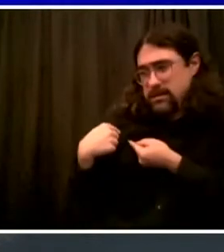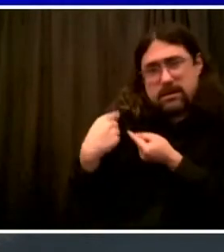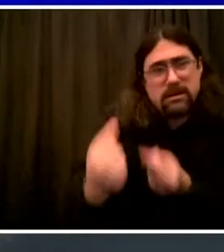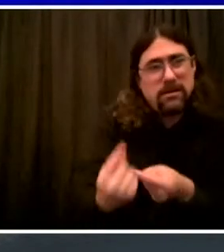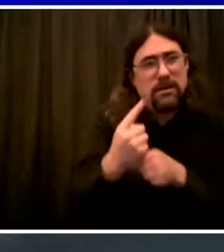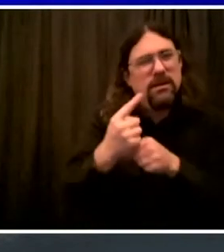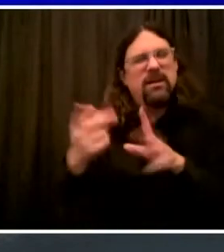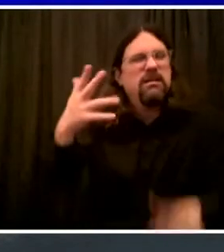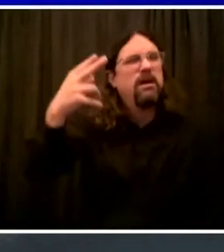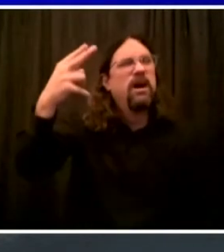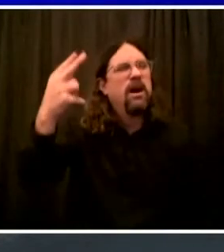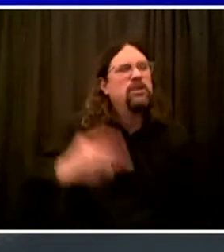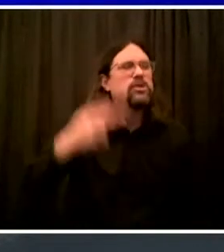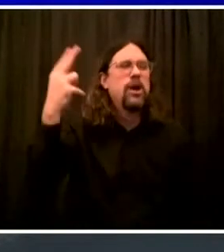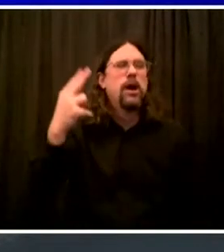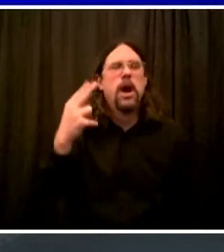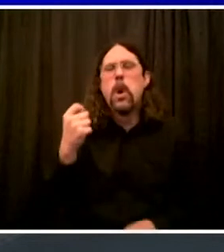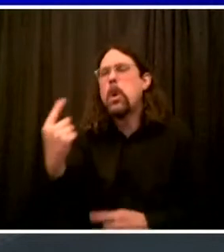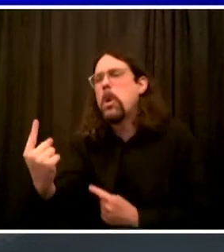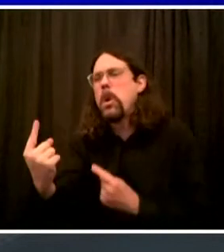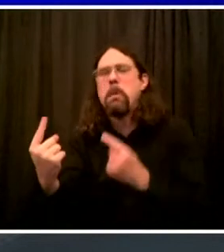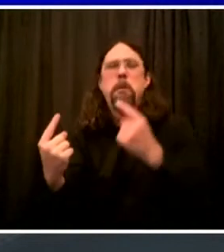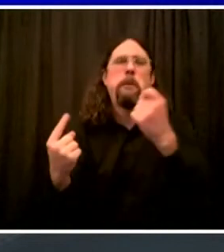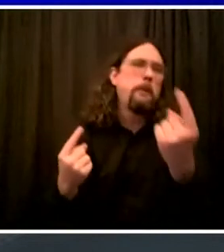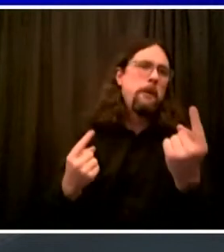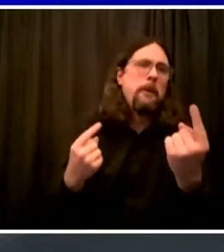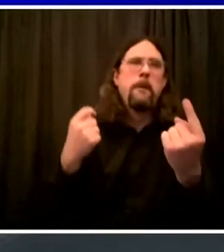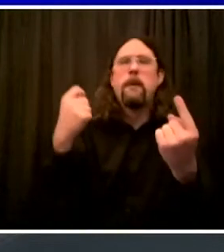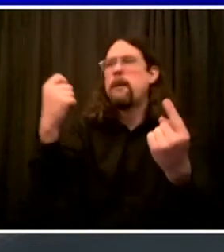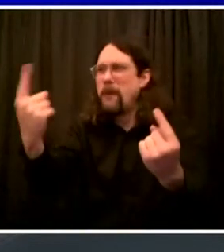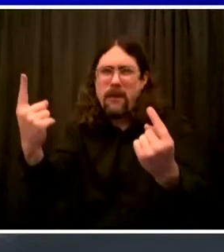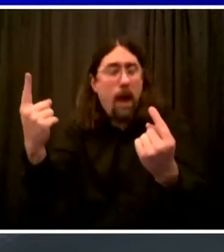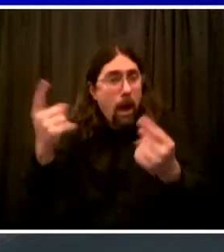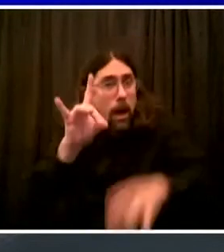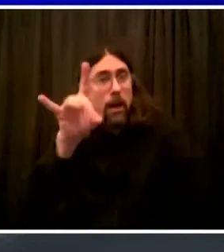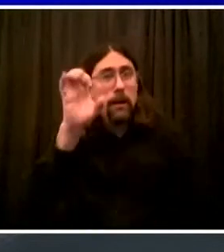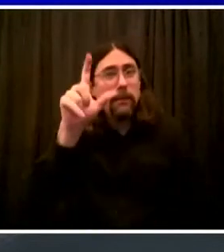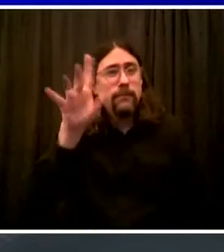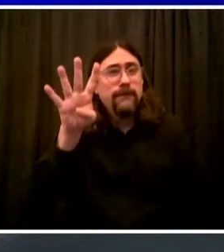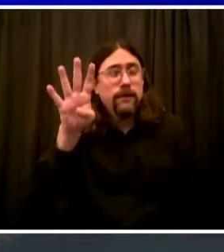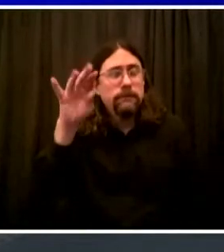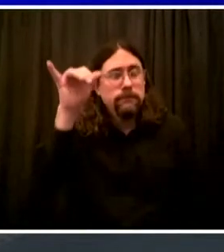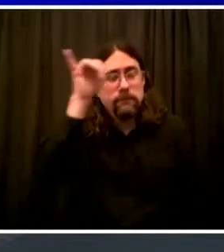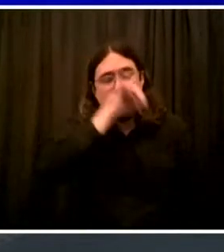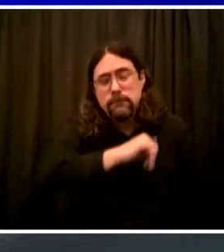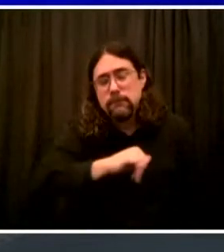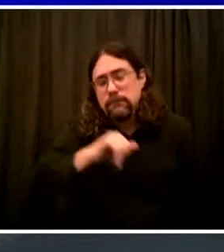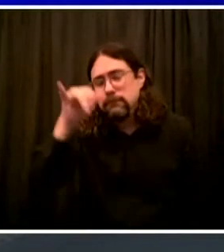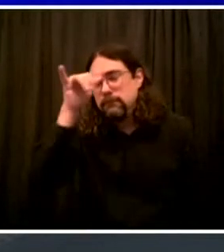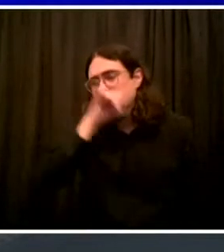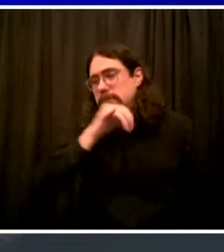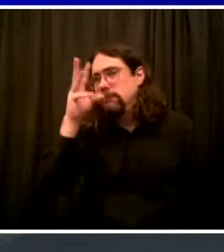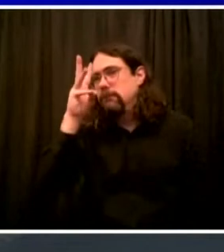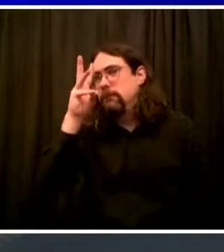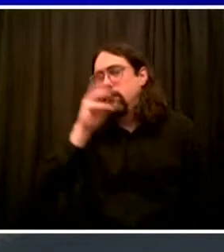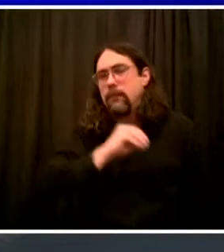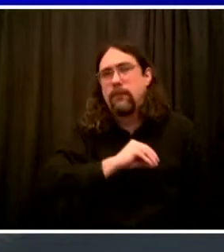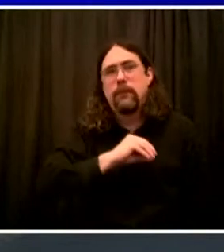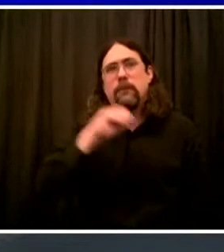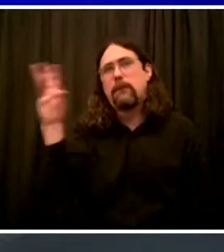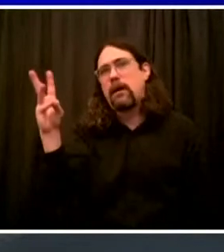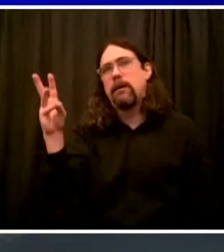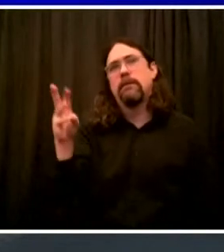to come in and get off the streets. 201 of them made it to shelter, and that might have been for only